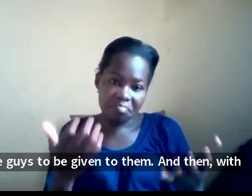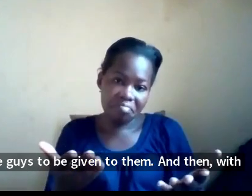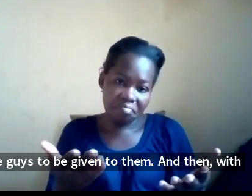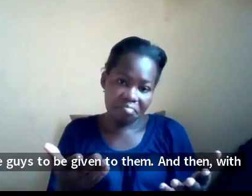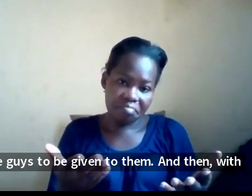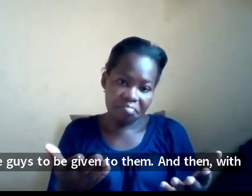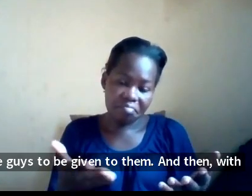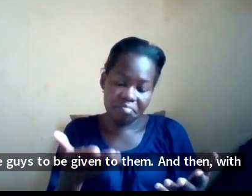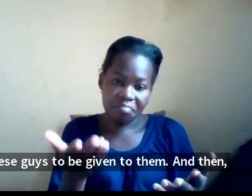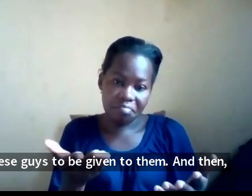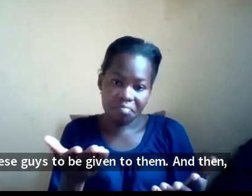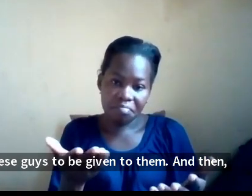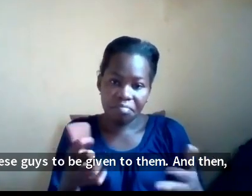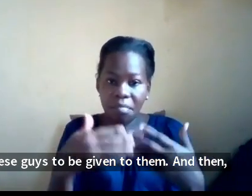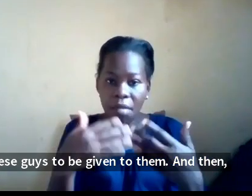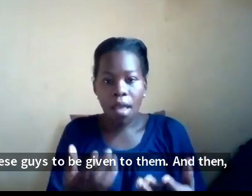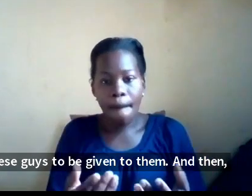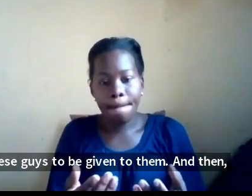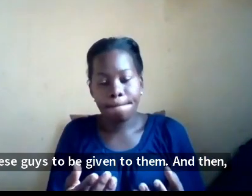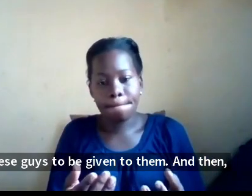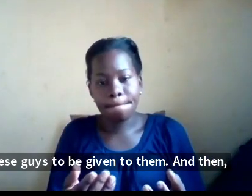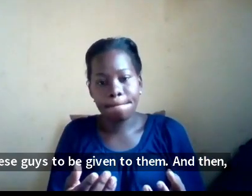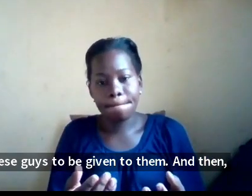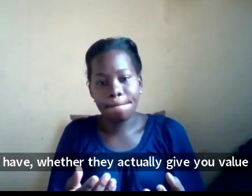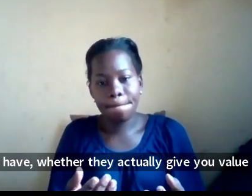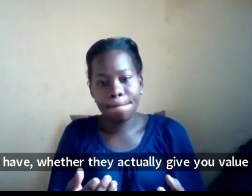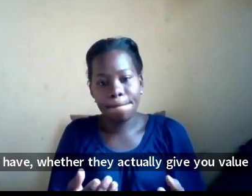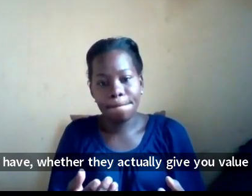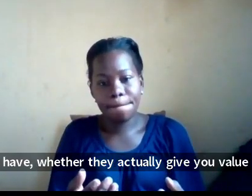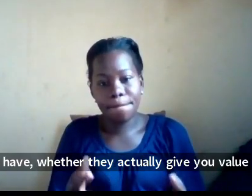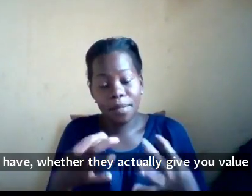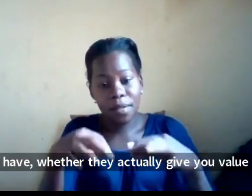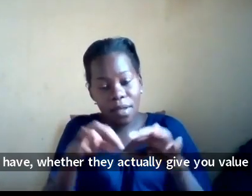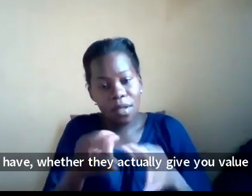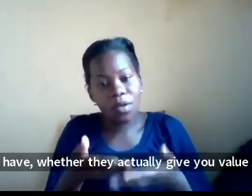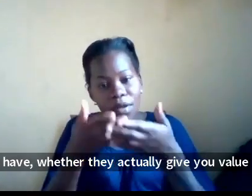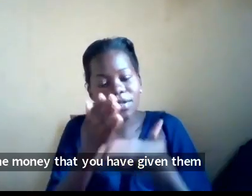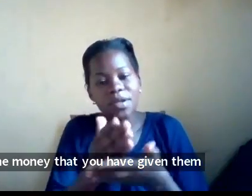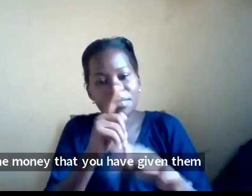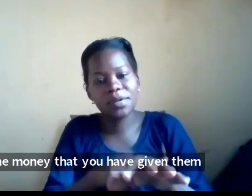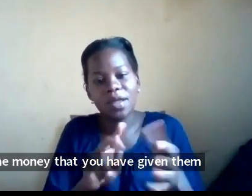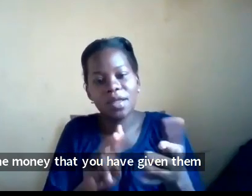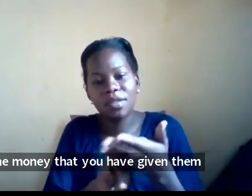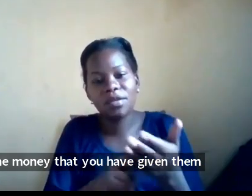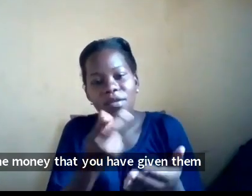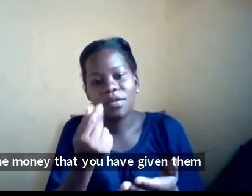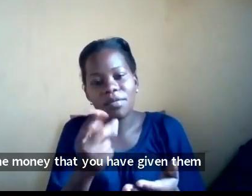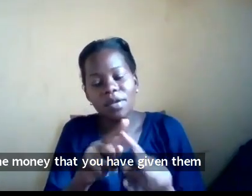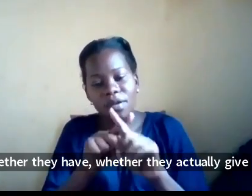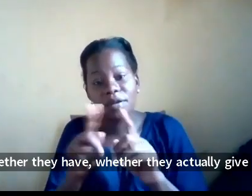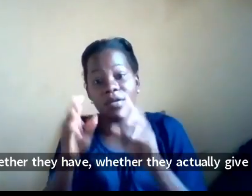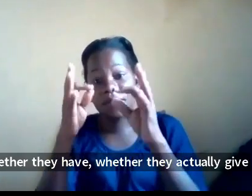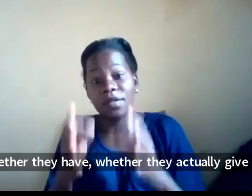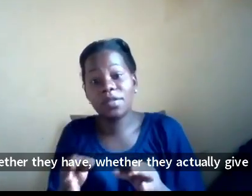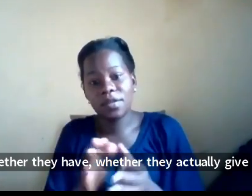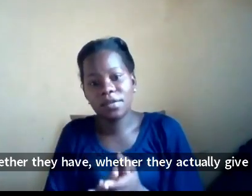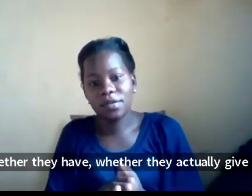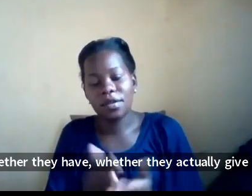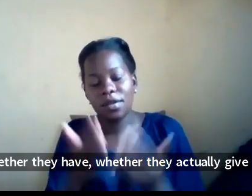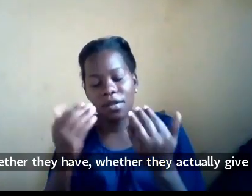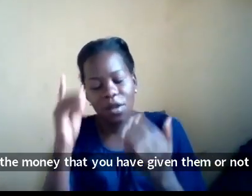whether they actually give you value for the money that you have given them or not, you will never know. Sometimes they use the money even for different things. And so that's why we came up with